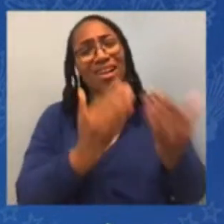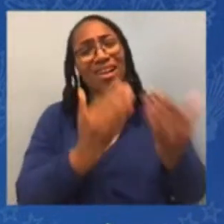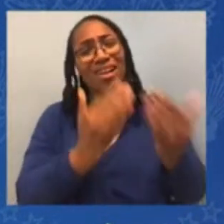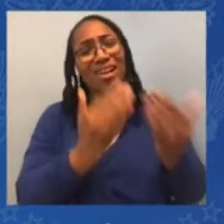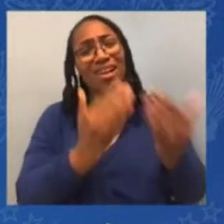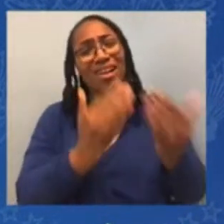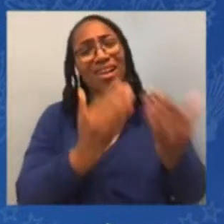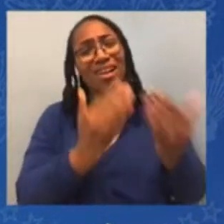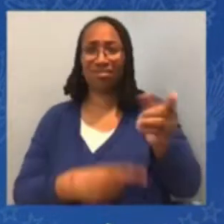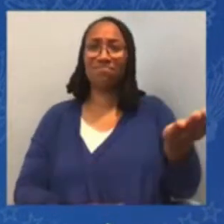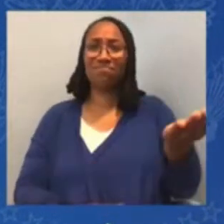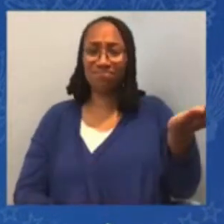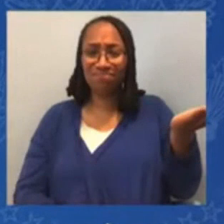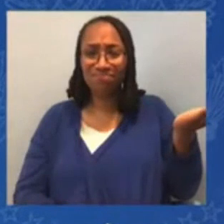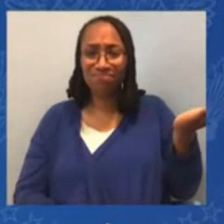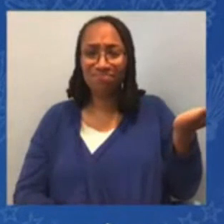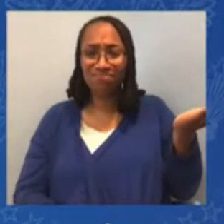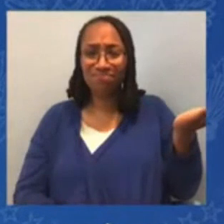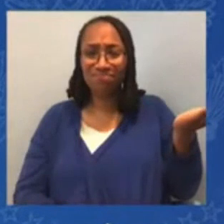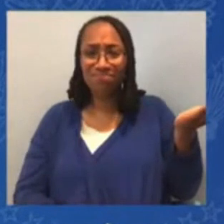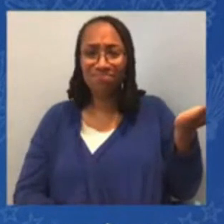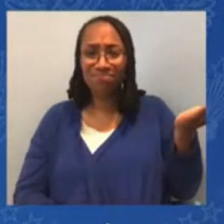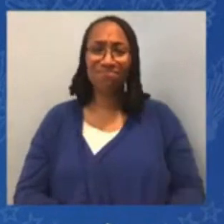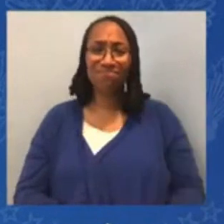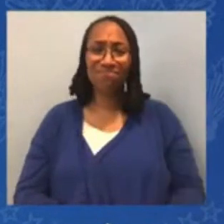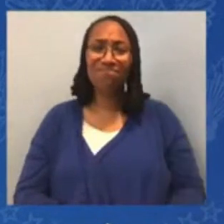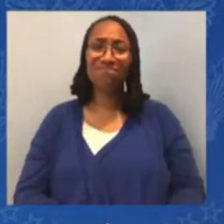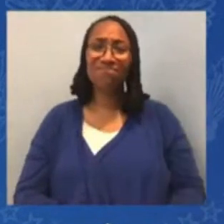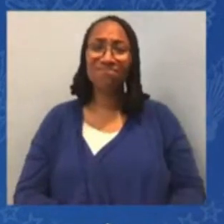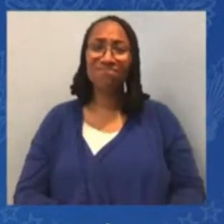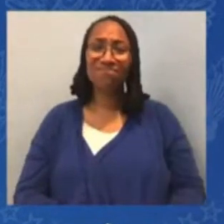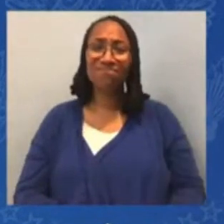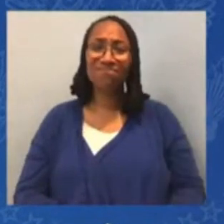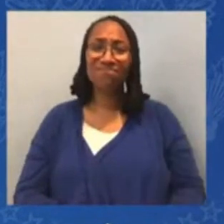I really mean it. It takes extraordinary